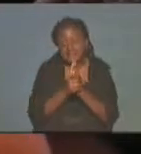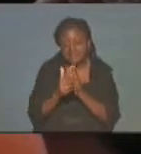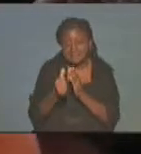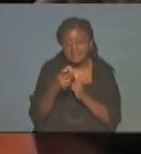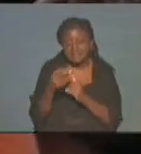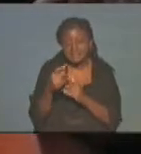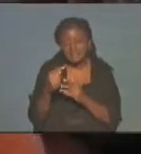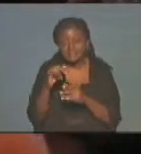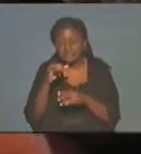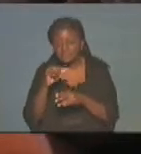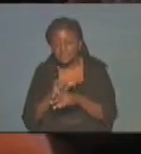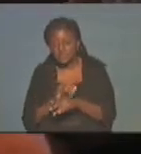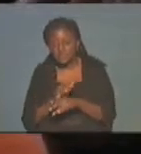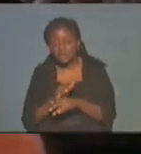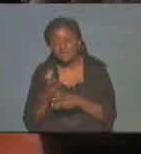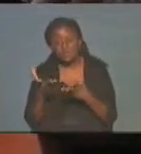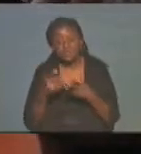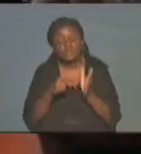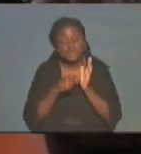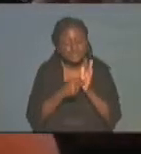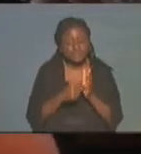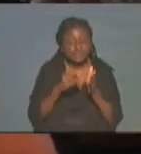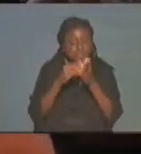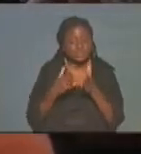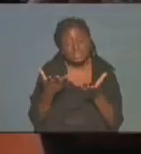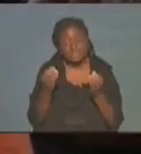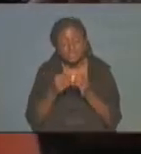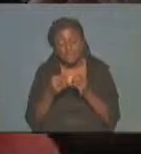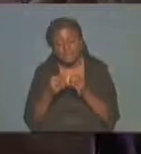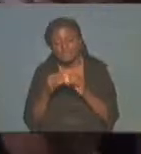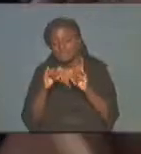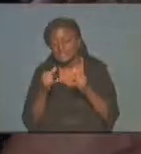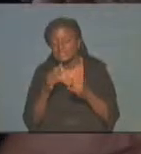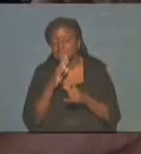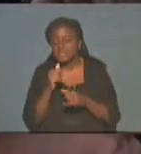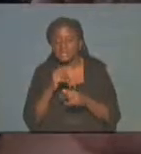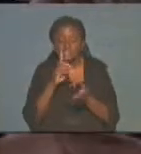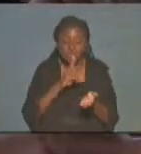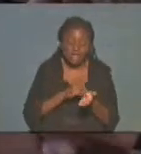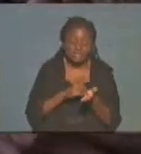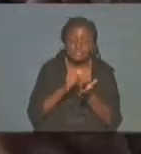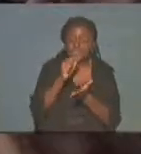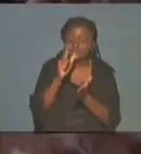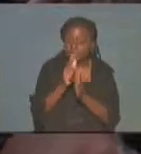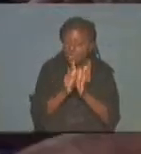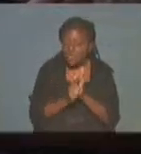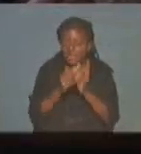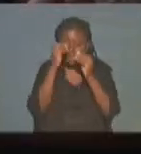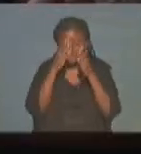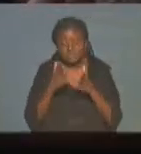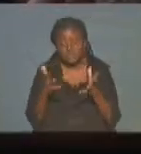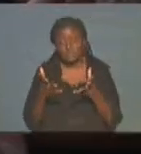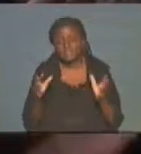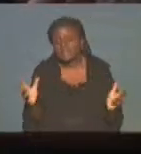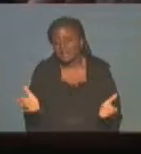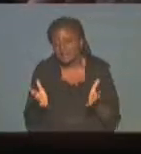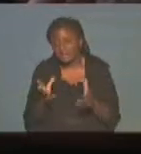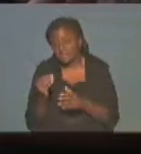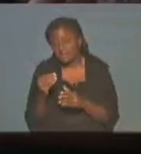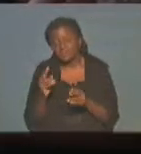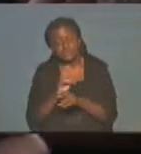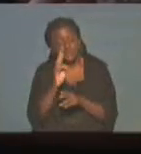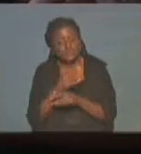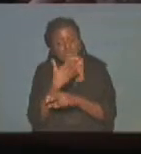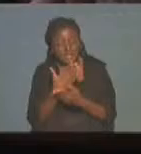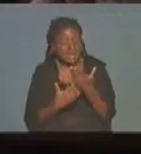just more than it's more to it than just being doctors, lawyers, teachers. We want to also encourage them to be able to use their hands, know that everybody's